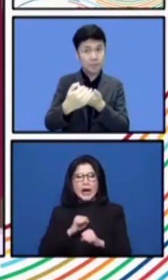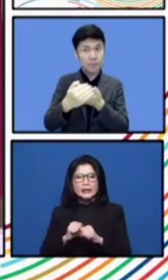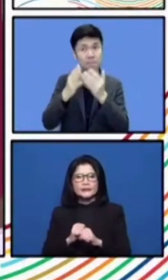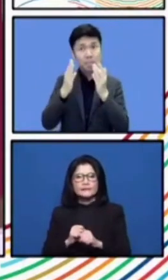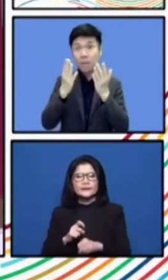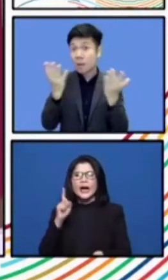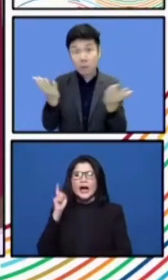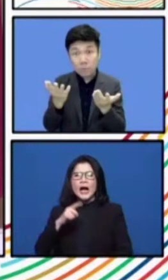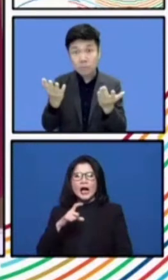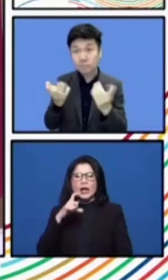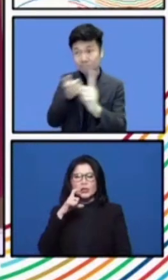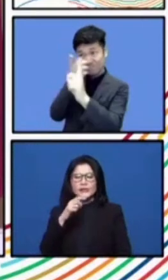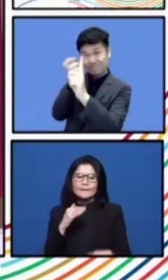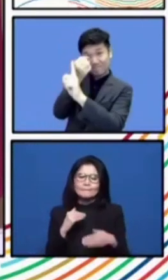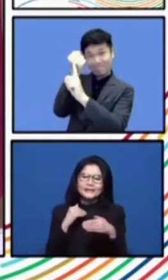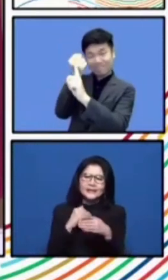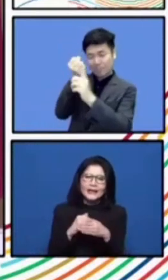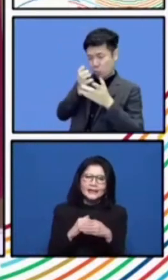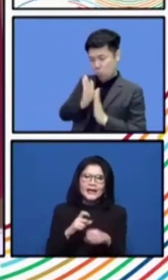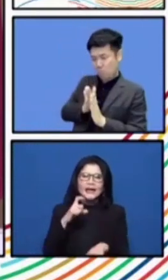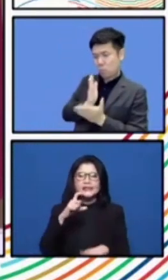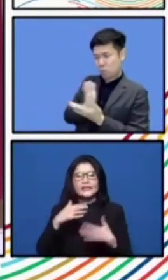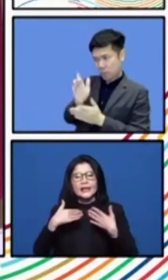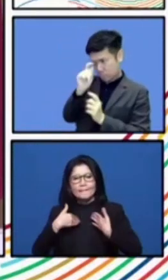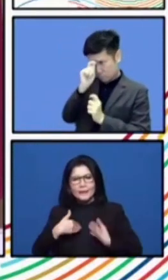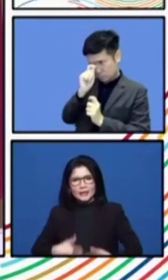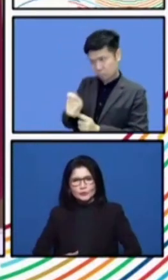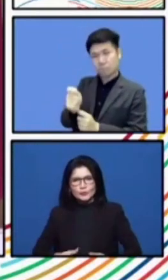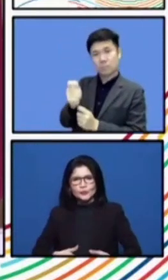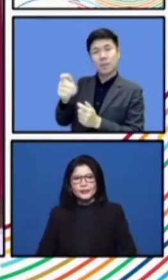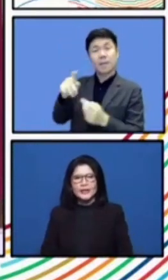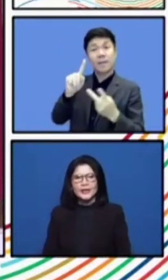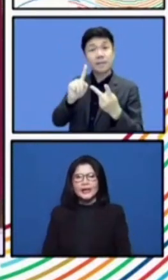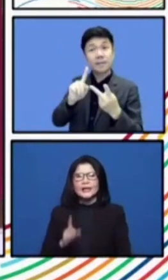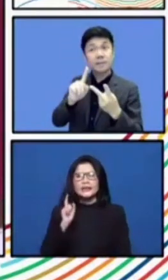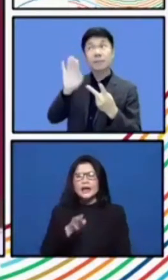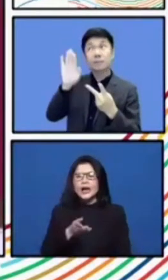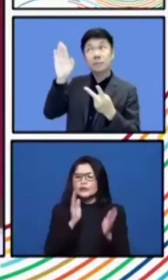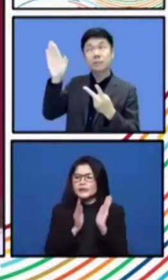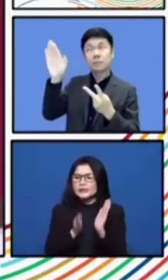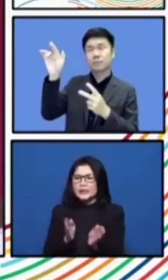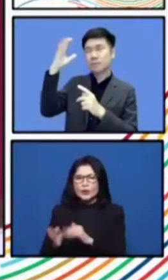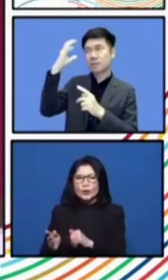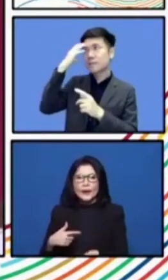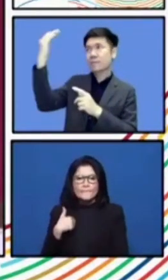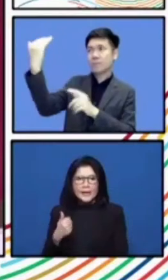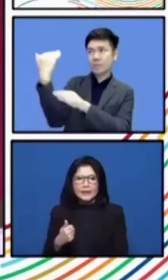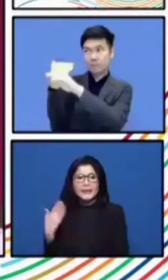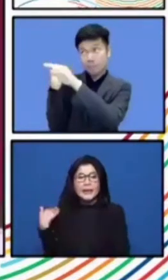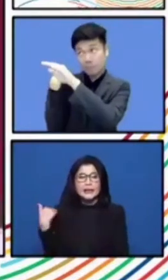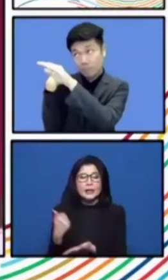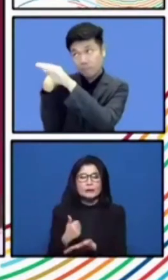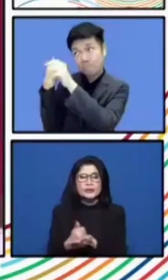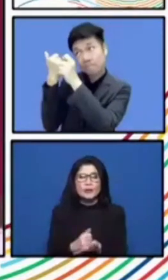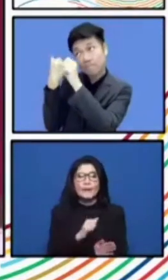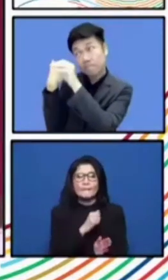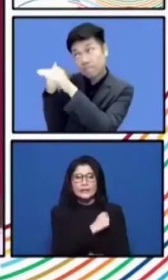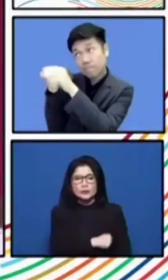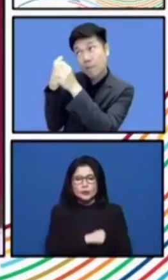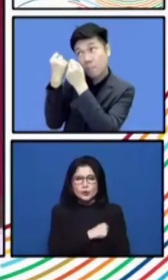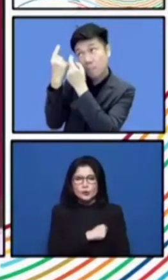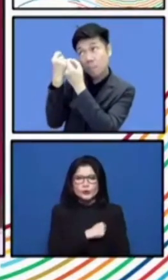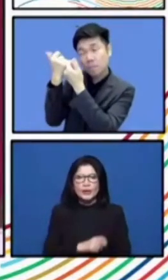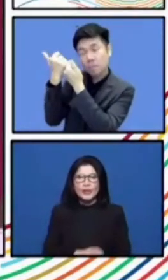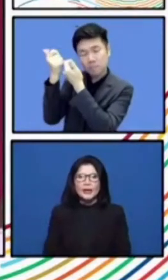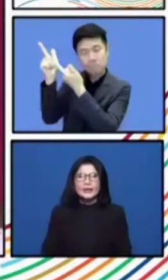and into a good governance and social accountabilities and to take all appropriate measure to